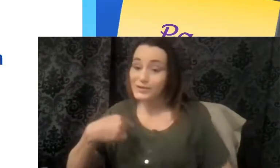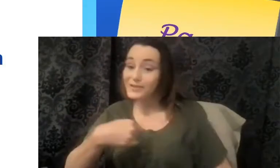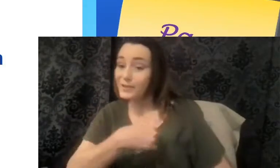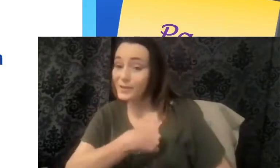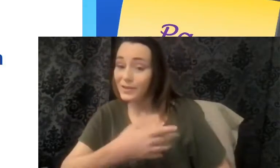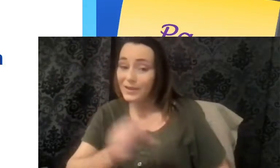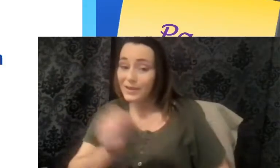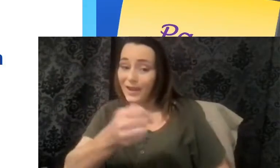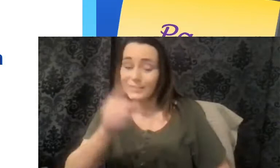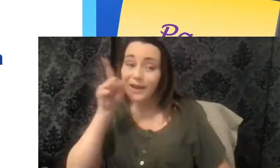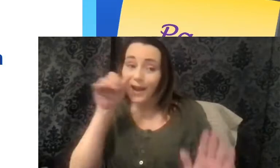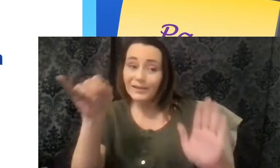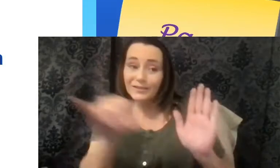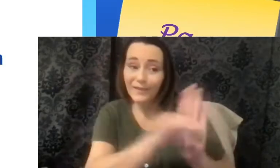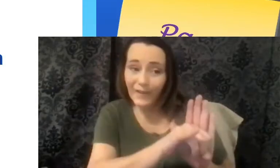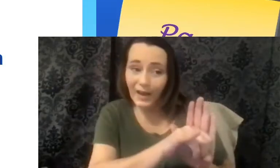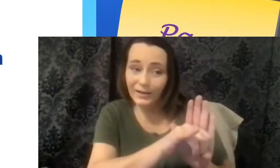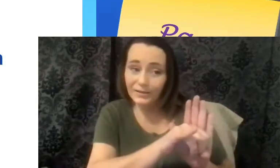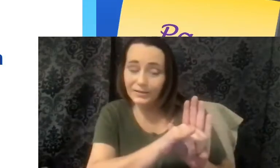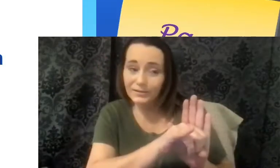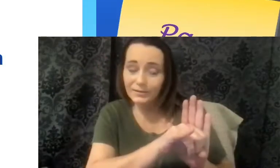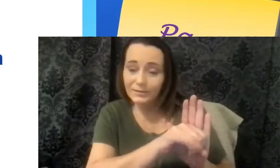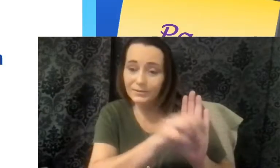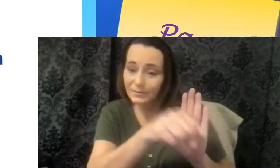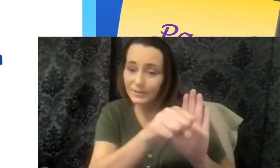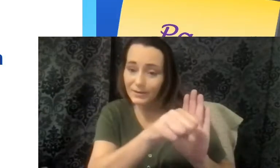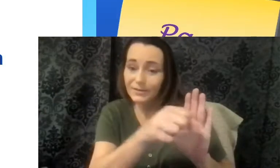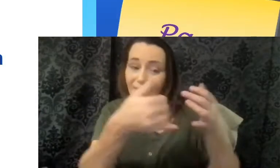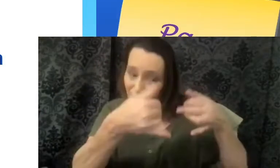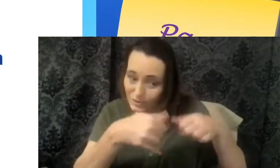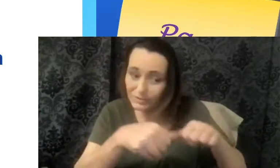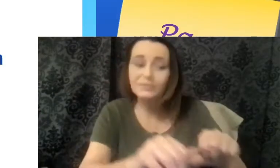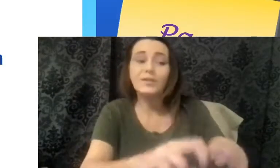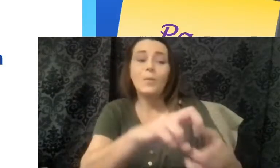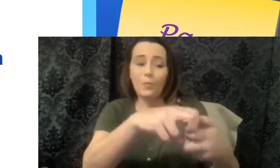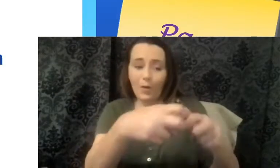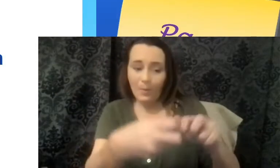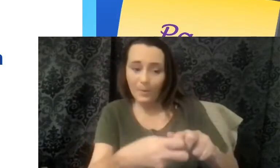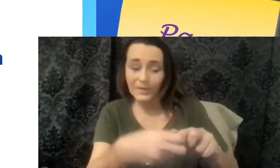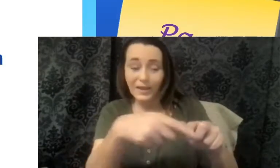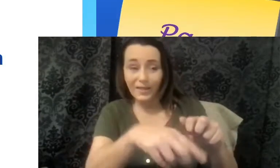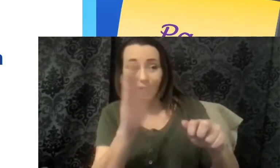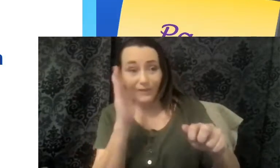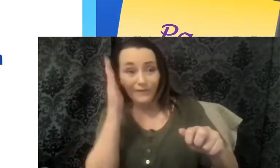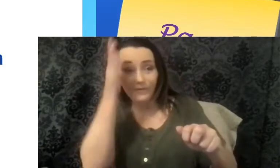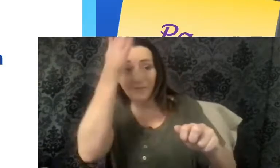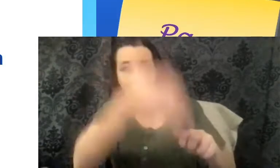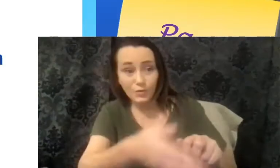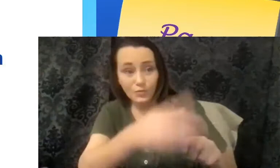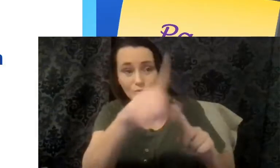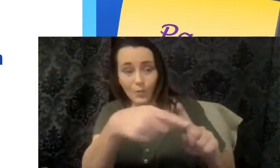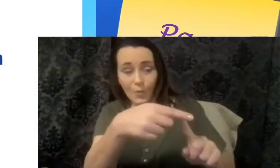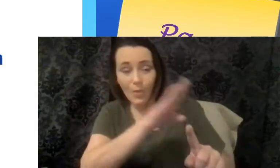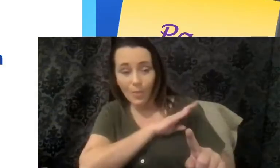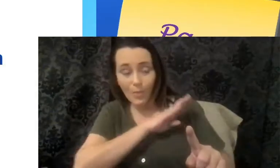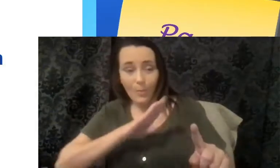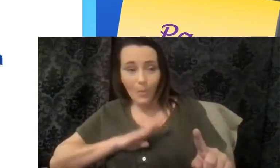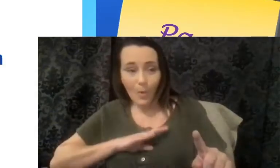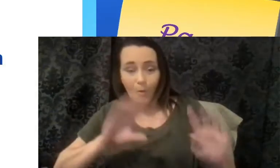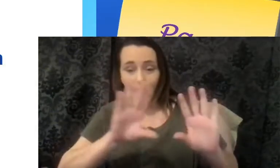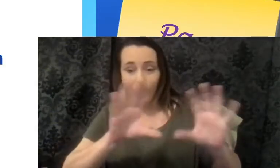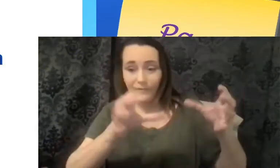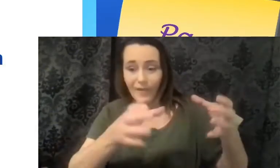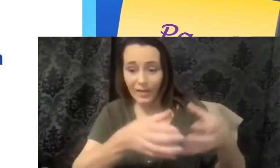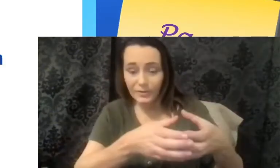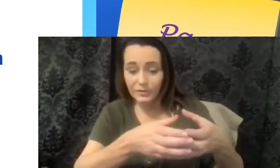identified. Okay, they are still problems that in the future, when the board and the fellowship has